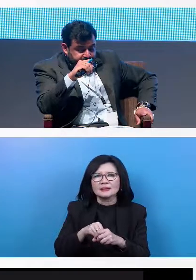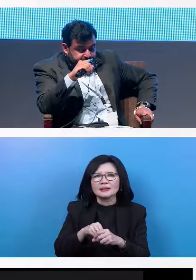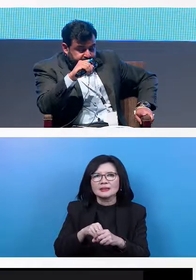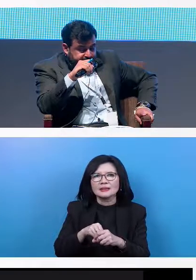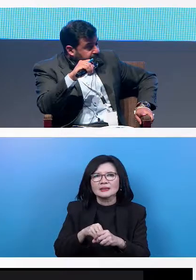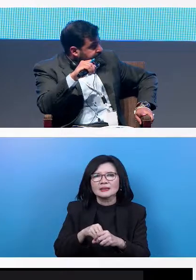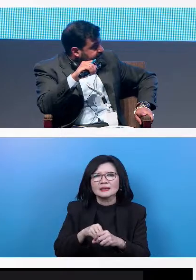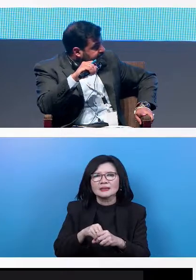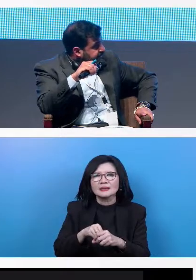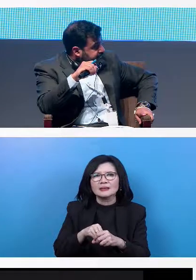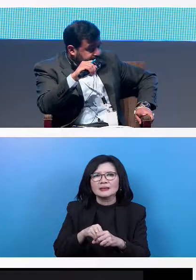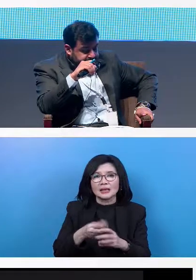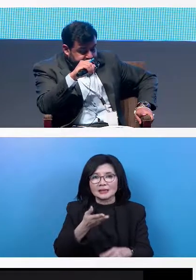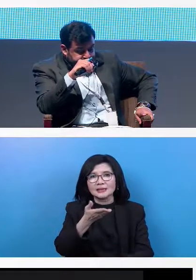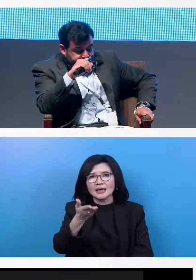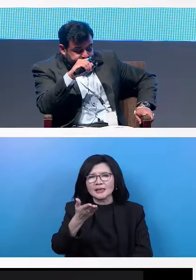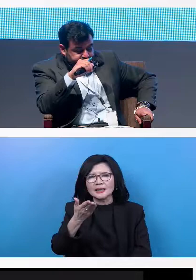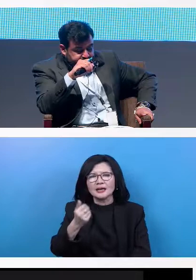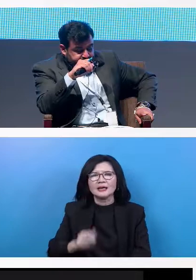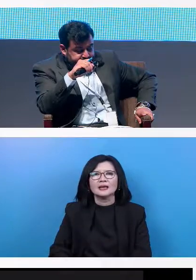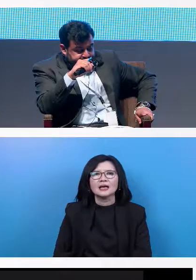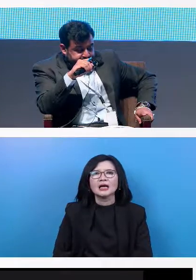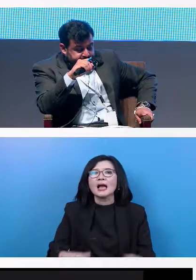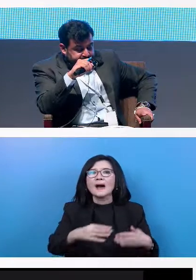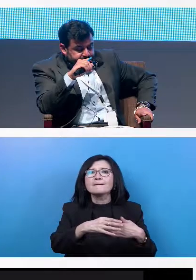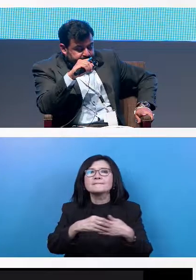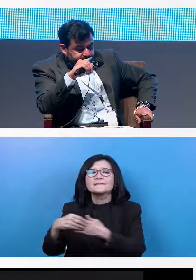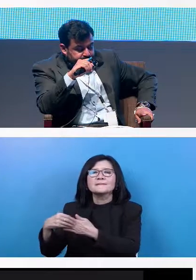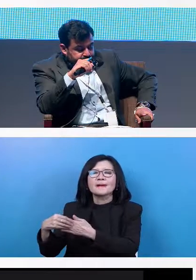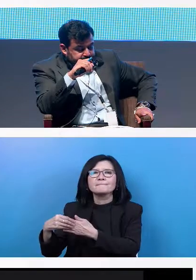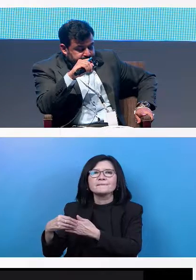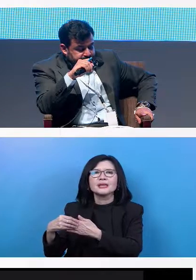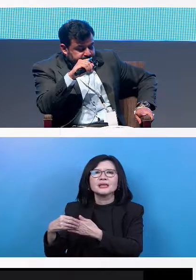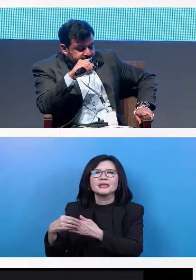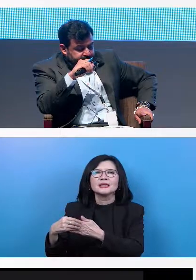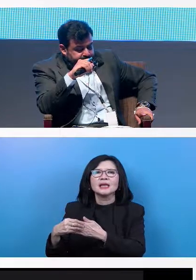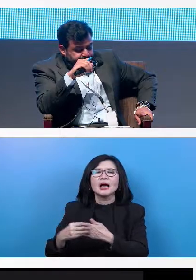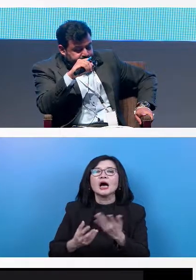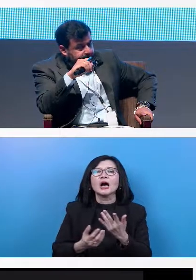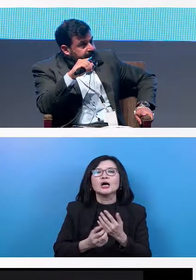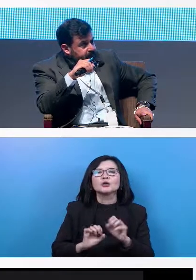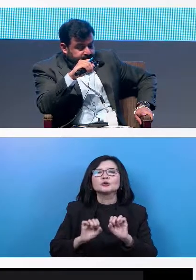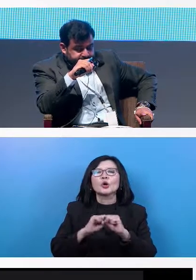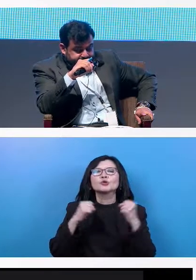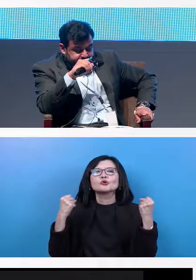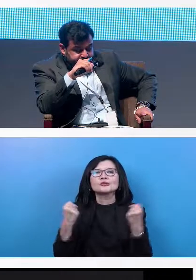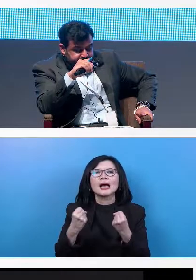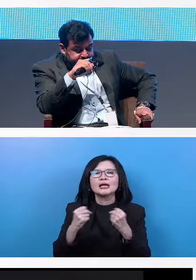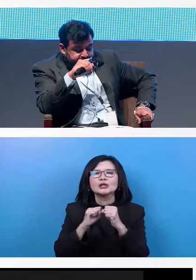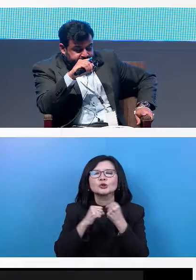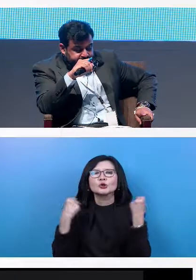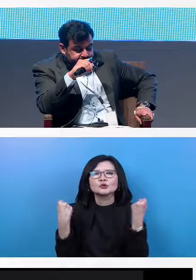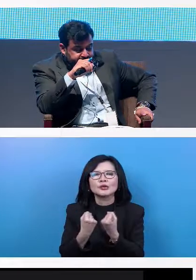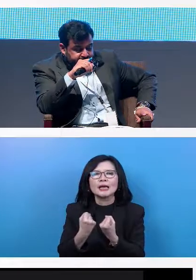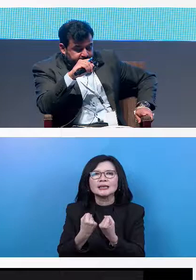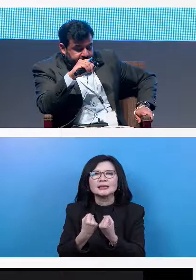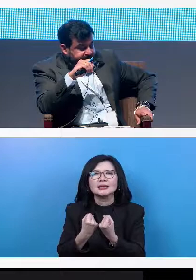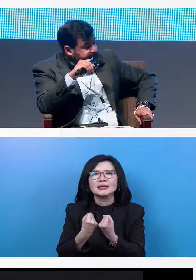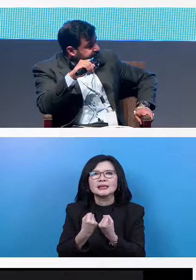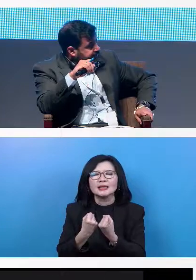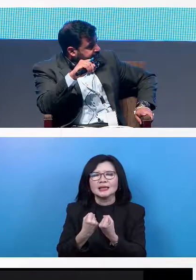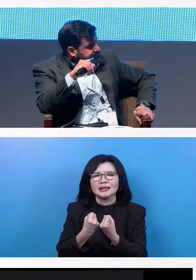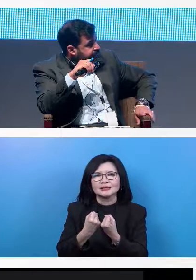network of civil society organizations for disaster reduction. Can you share a bit about the challenges that civil